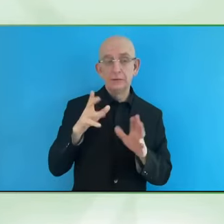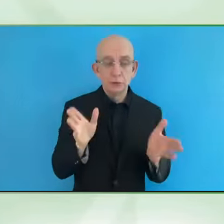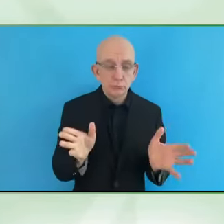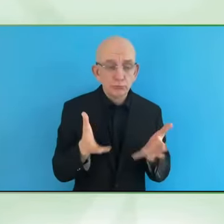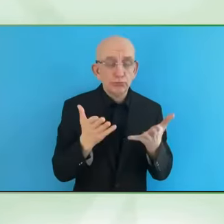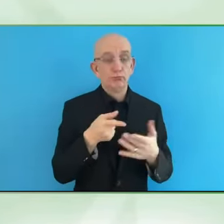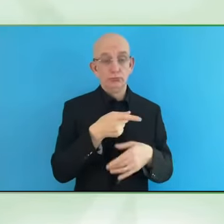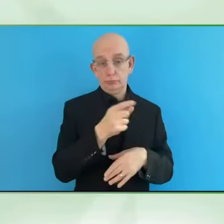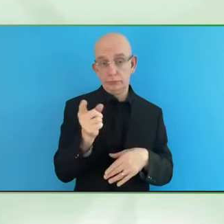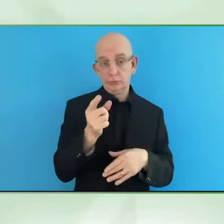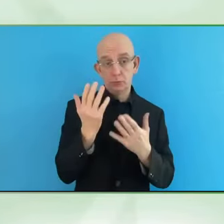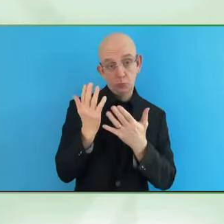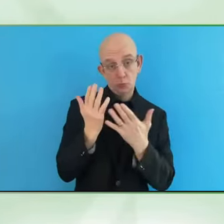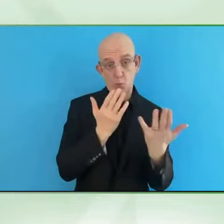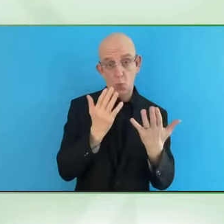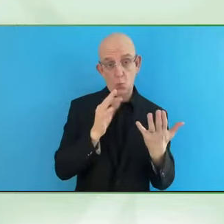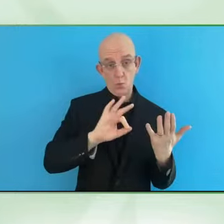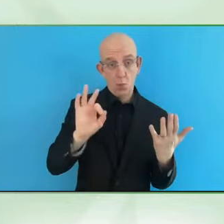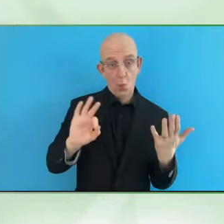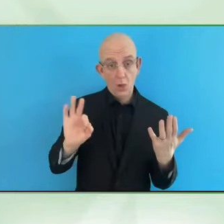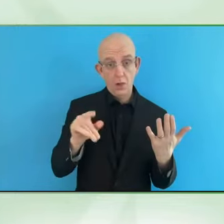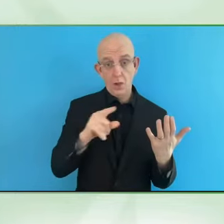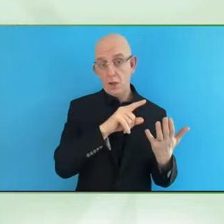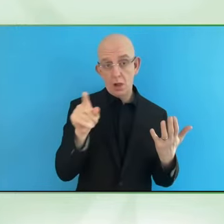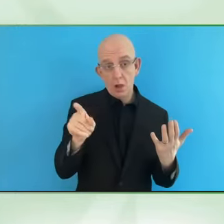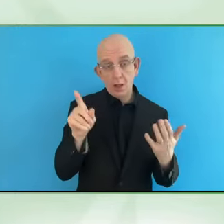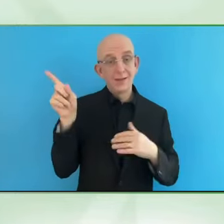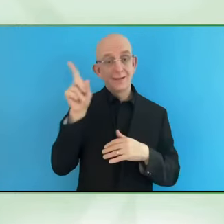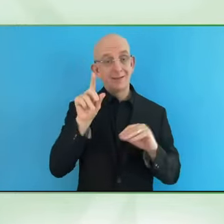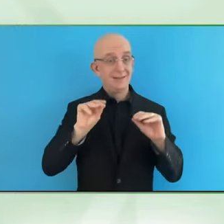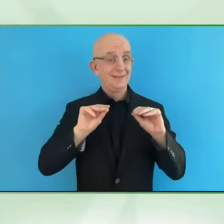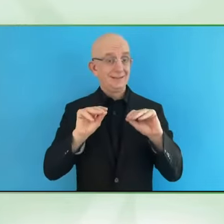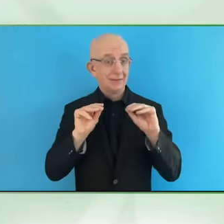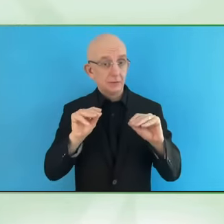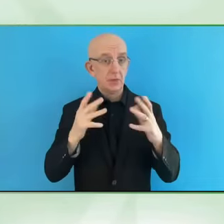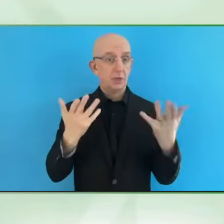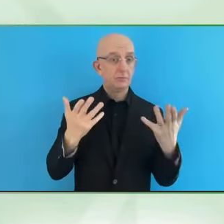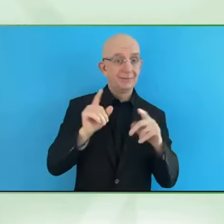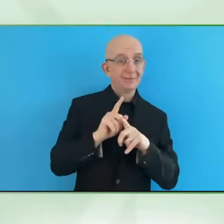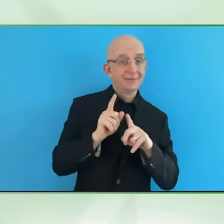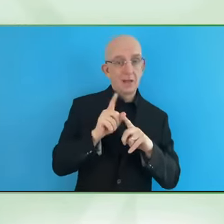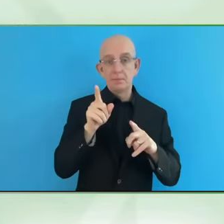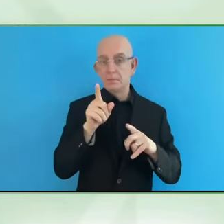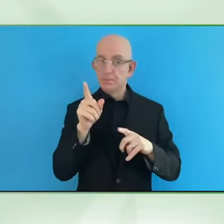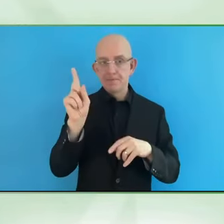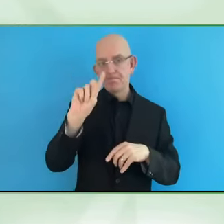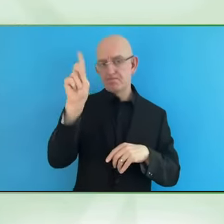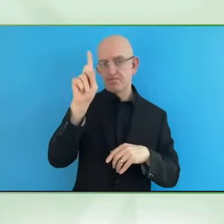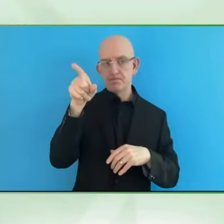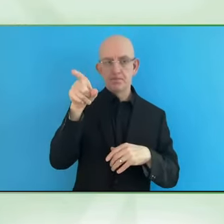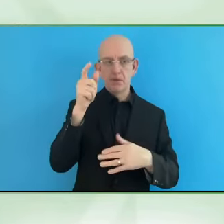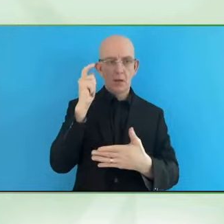been more supportive, but lately the government is strengthening the inspection